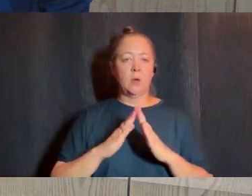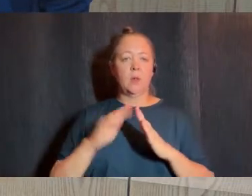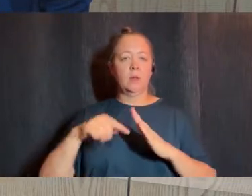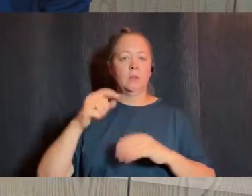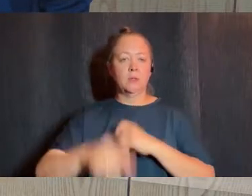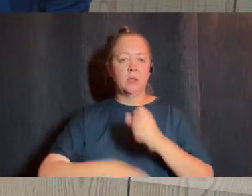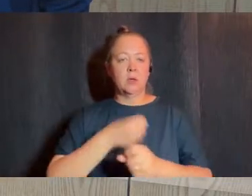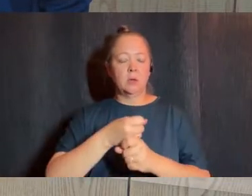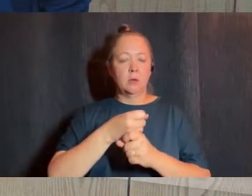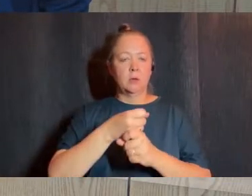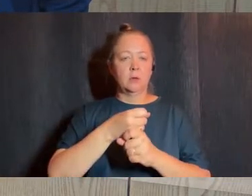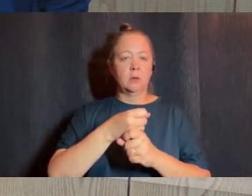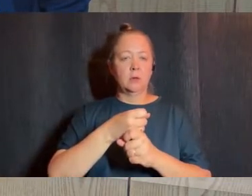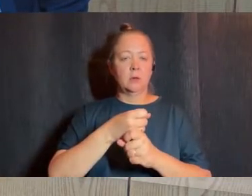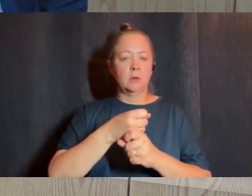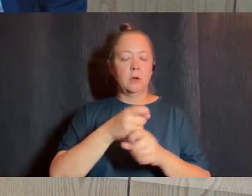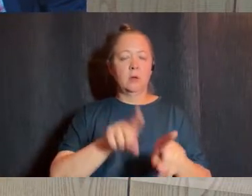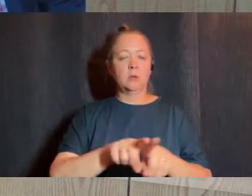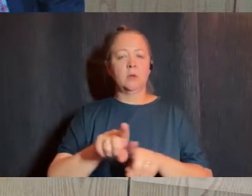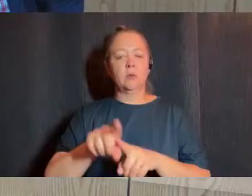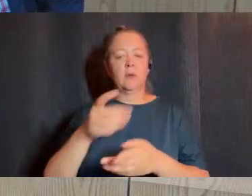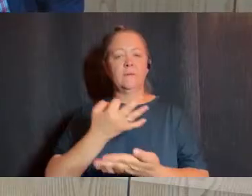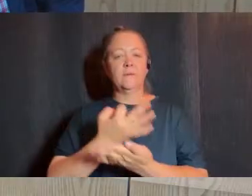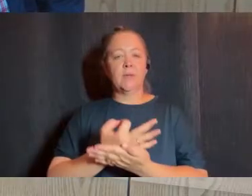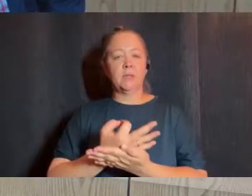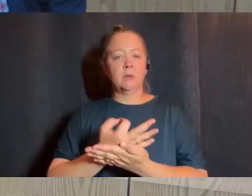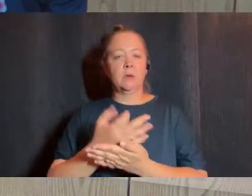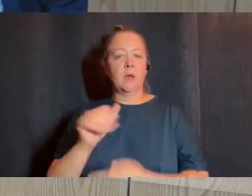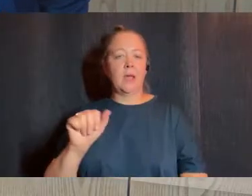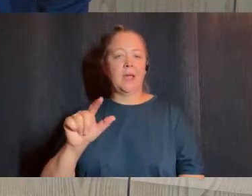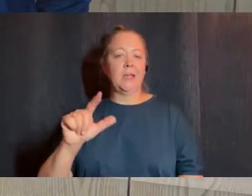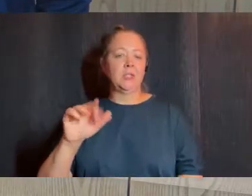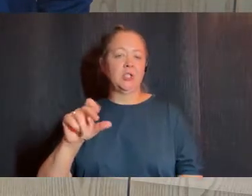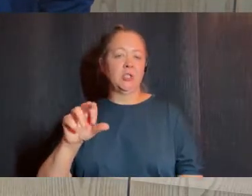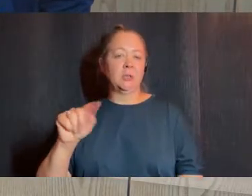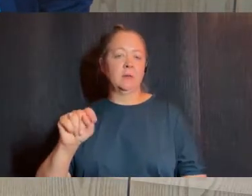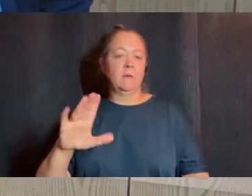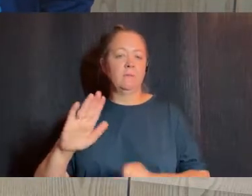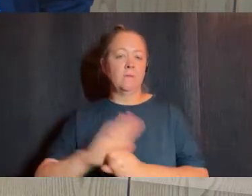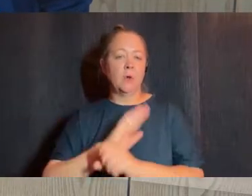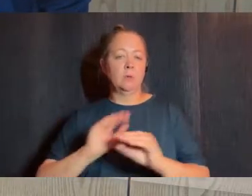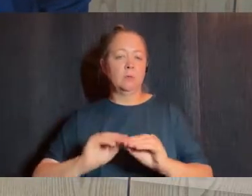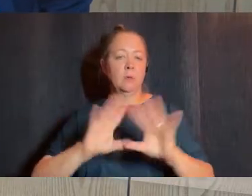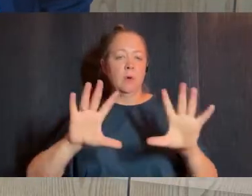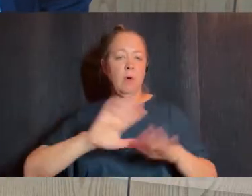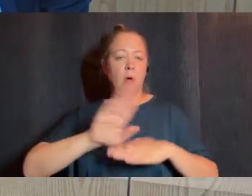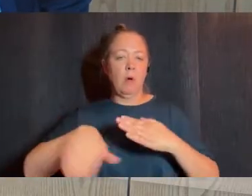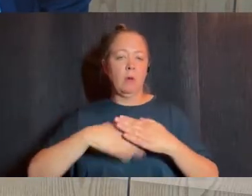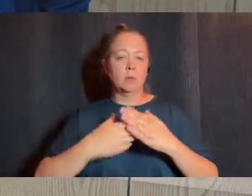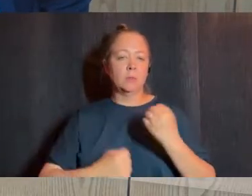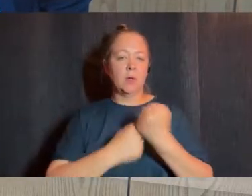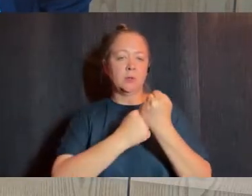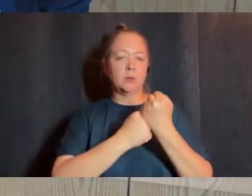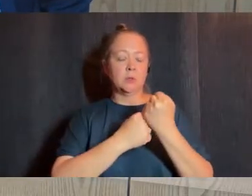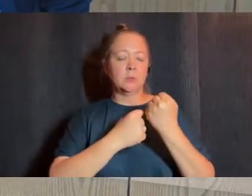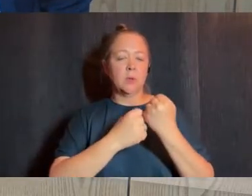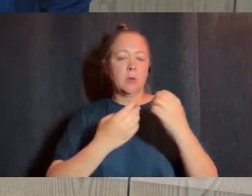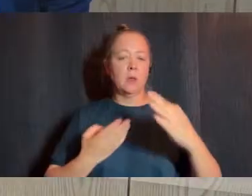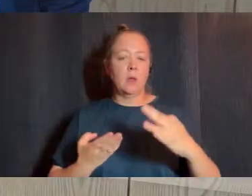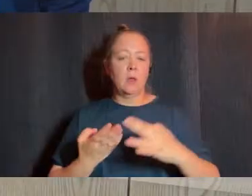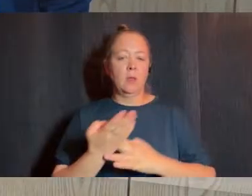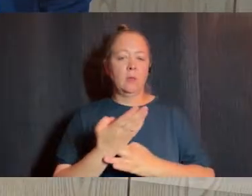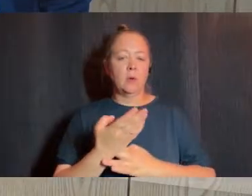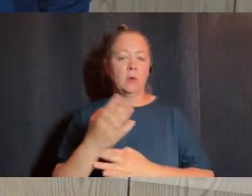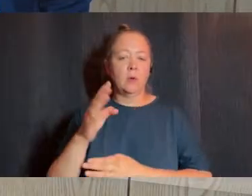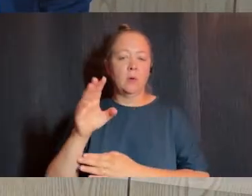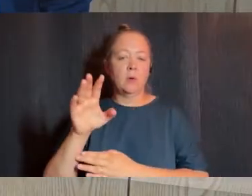as well as the fiscal agent for full transparency. All sponsorships go through Fine Corps, which is